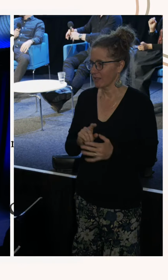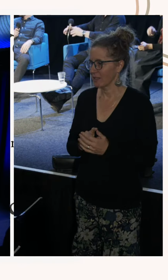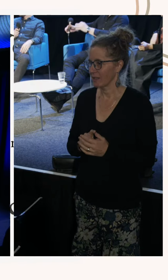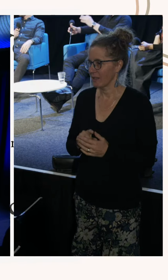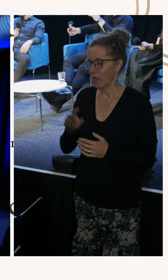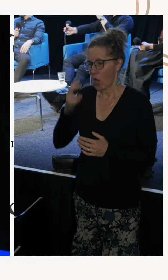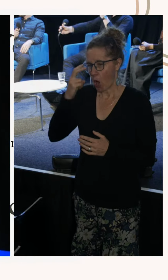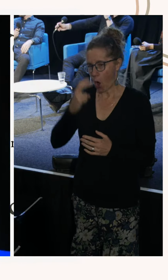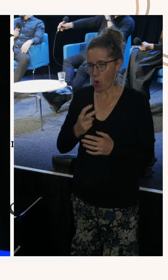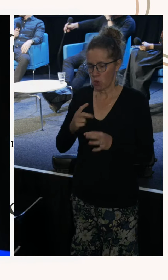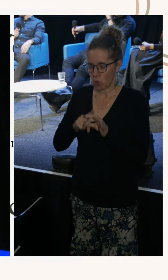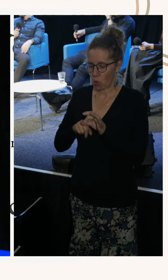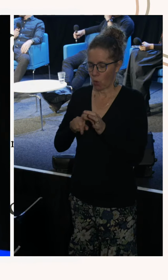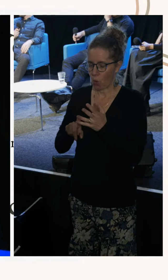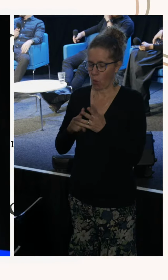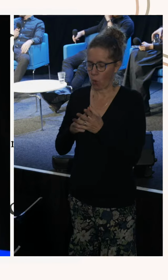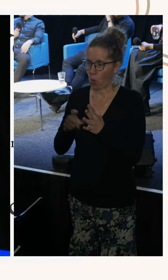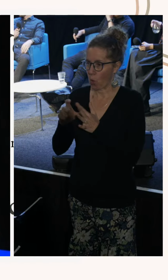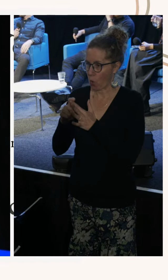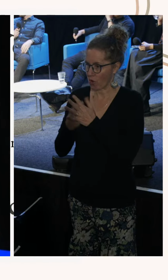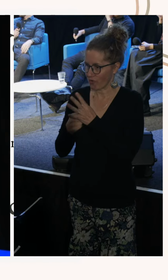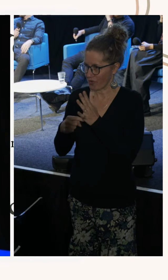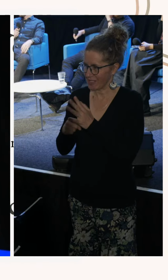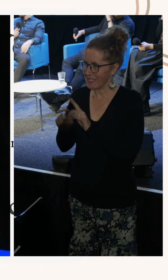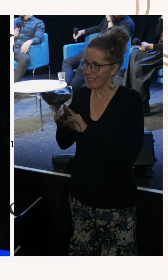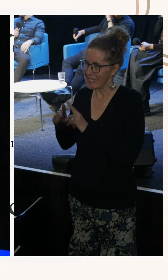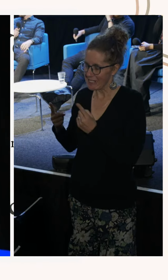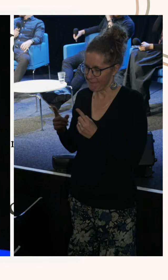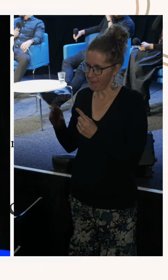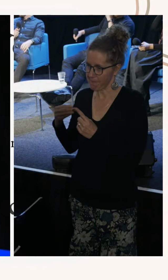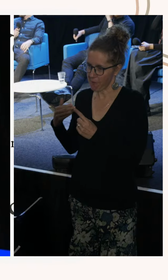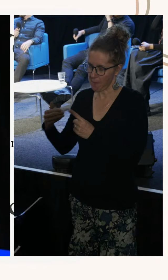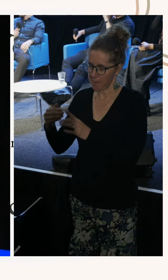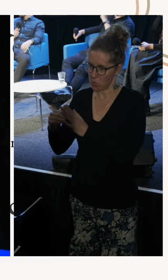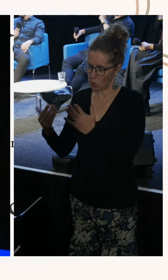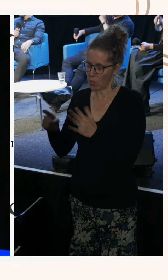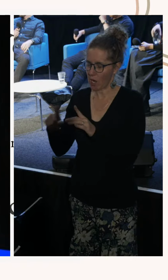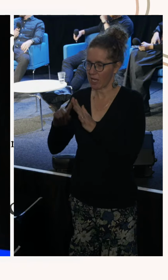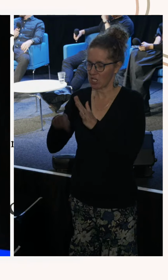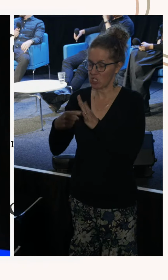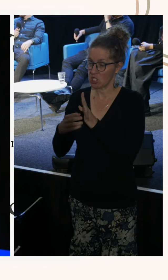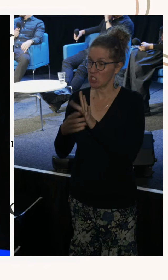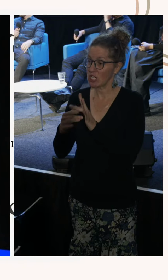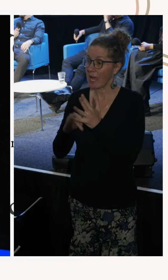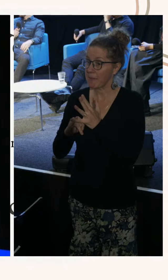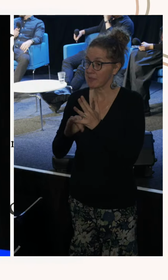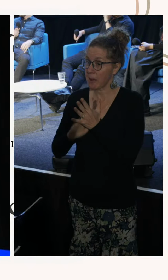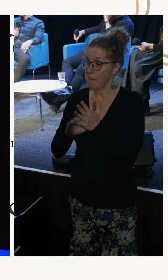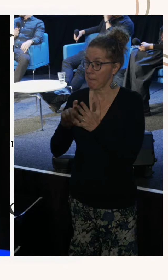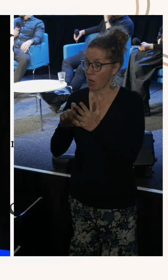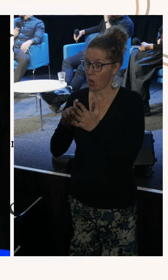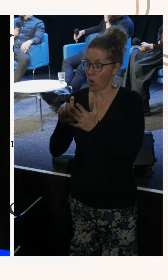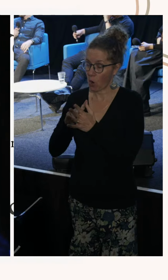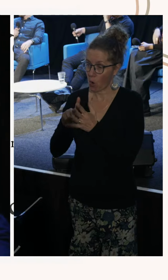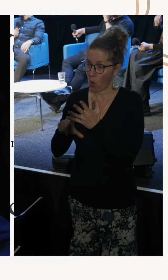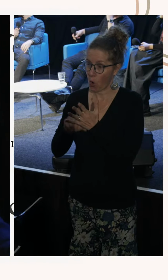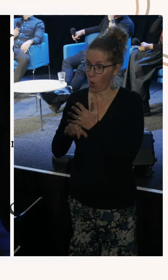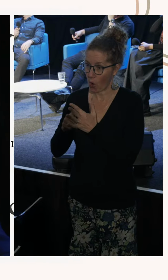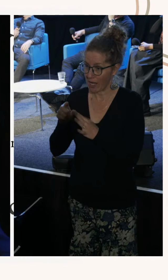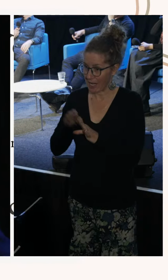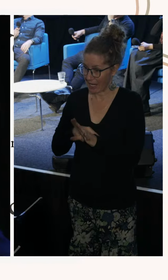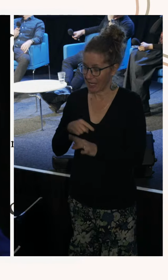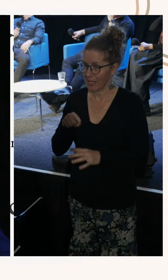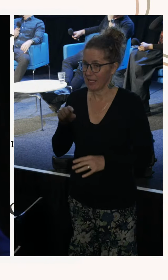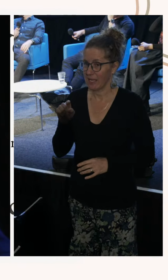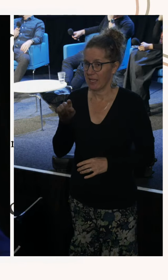old quadrant is different from new quadrant in that James Macaulay was